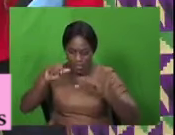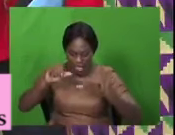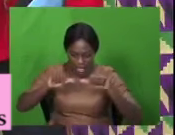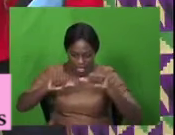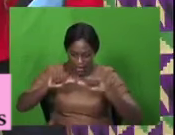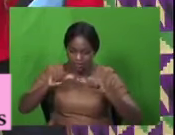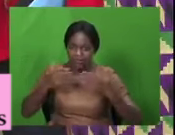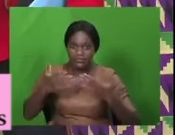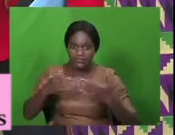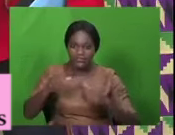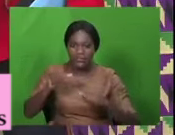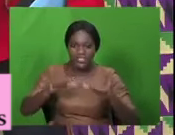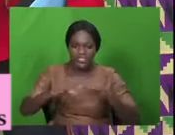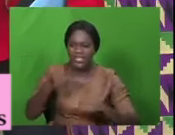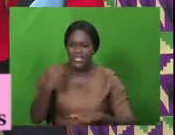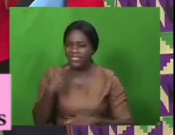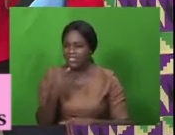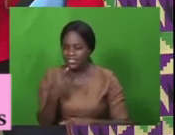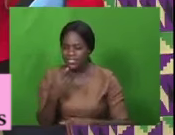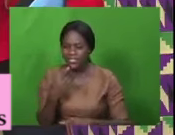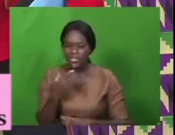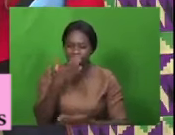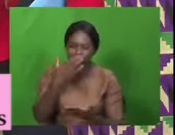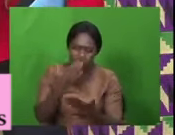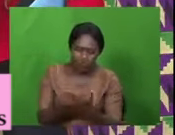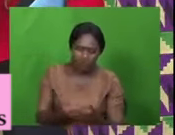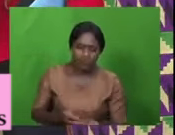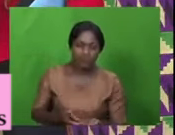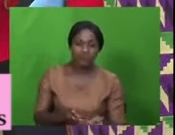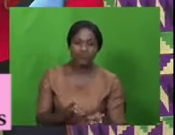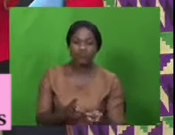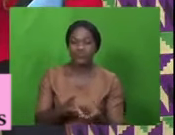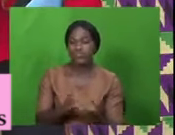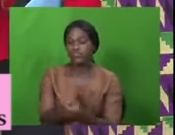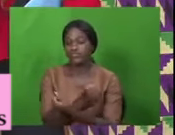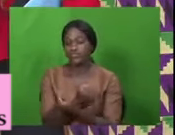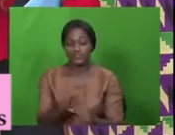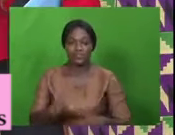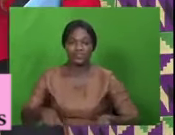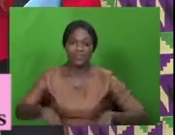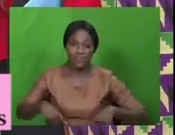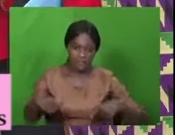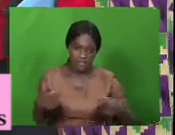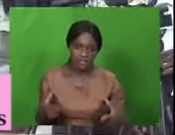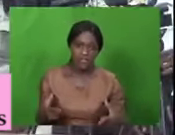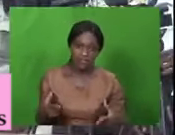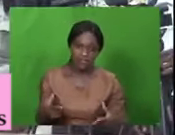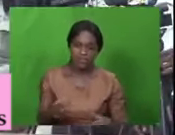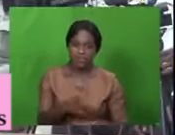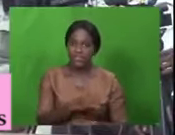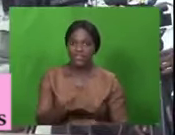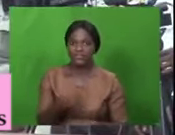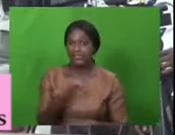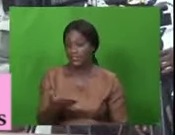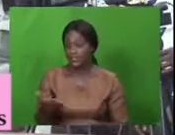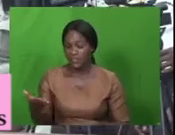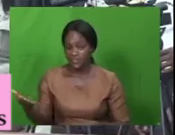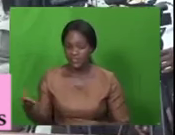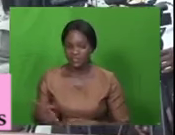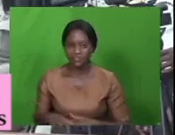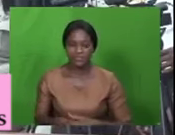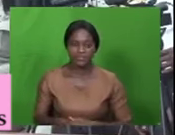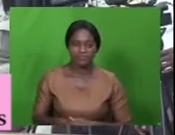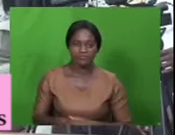reliable and trusted ways to save lives and livelihoods at the time, which may look strange and